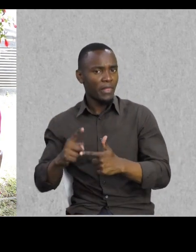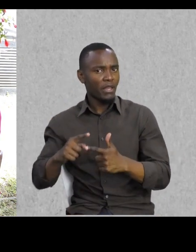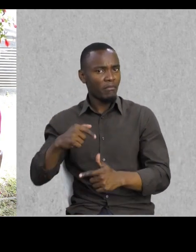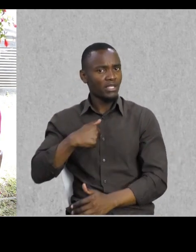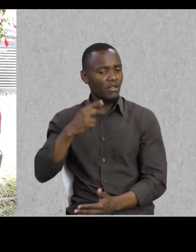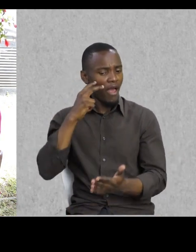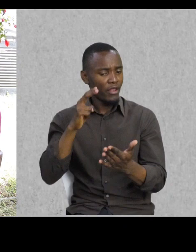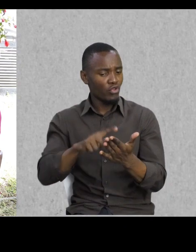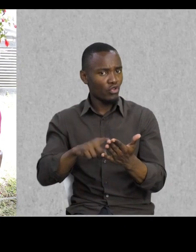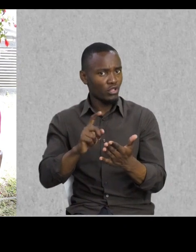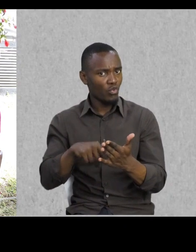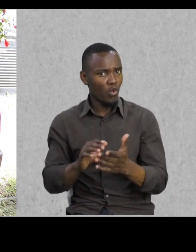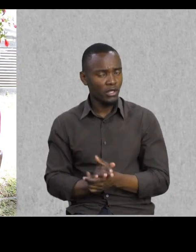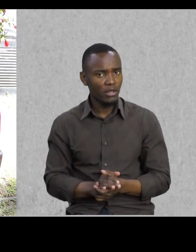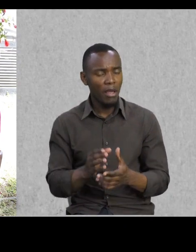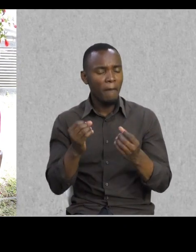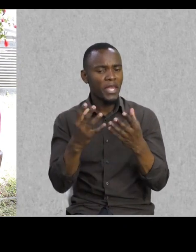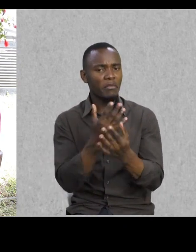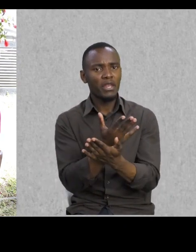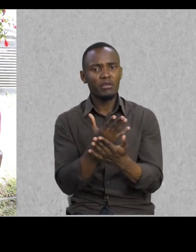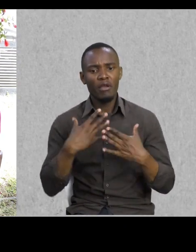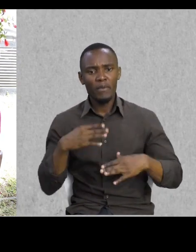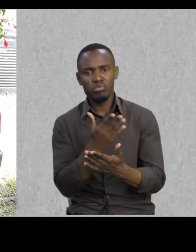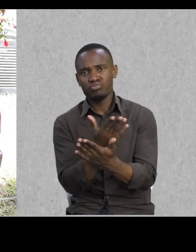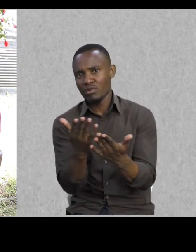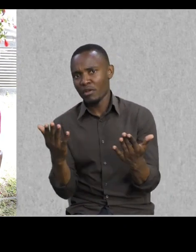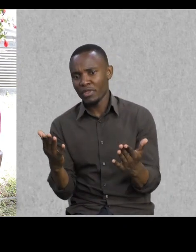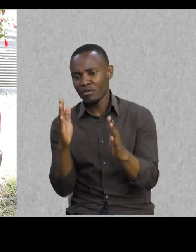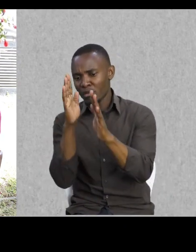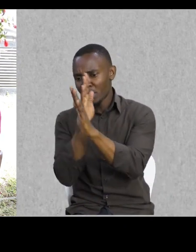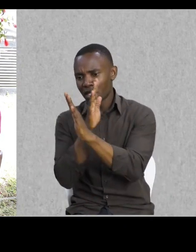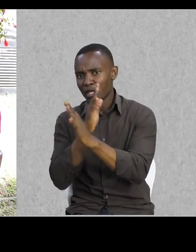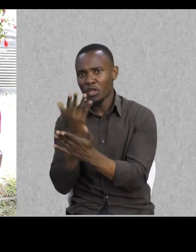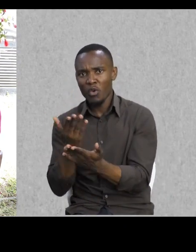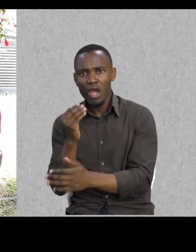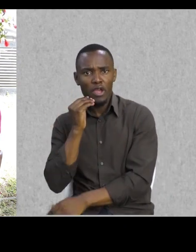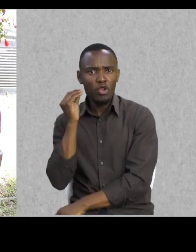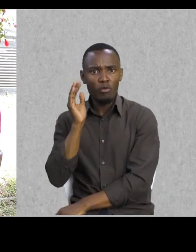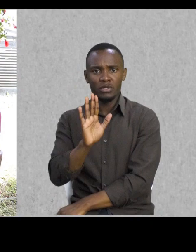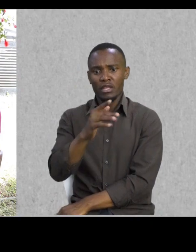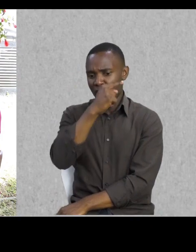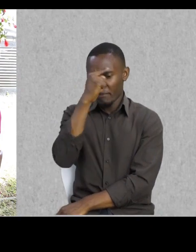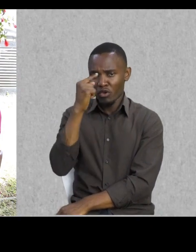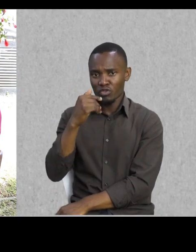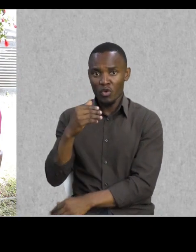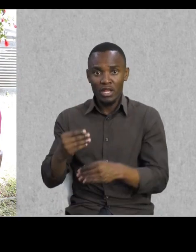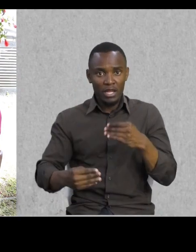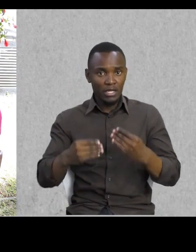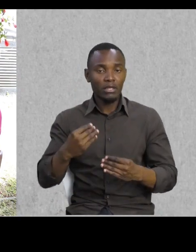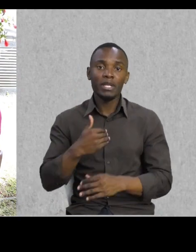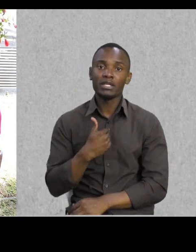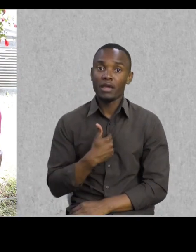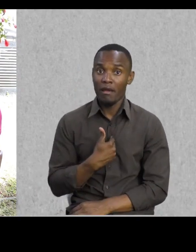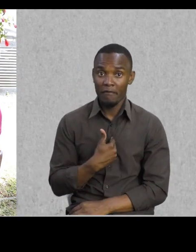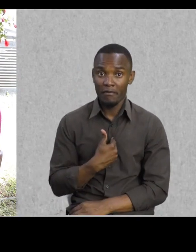that there are many people outside there who have been hidden in their homes because they have disability with